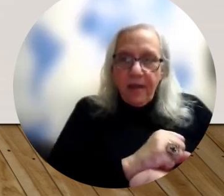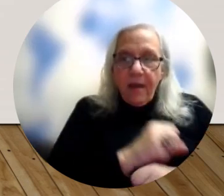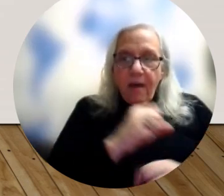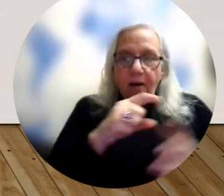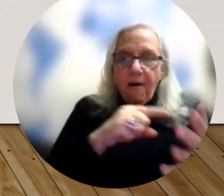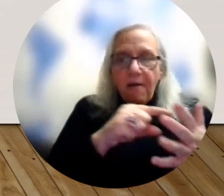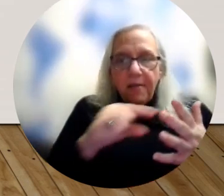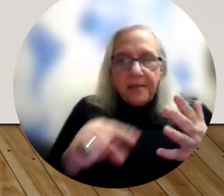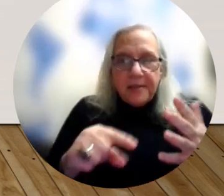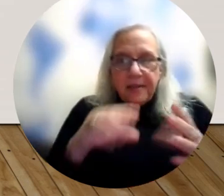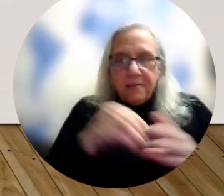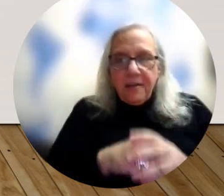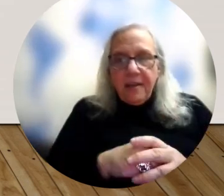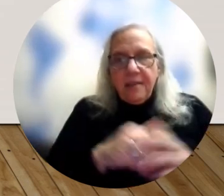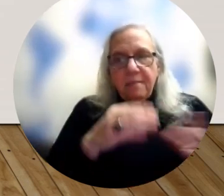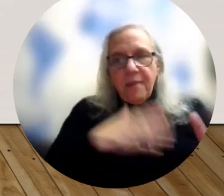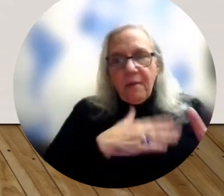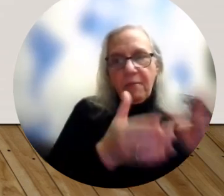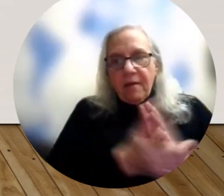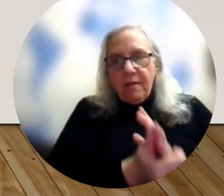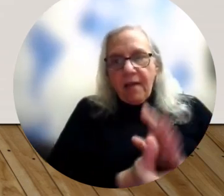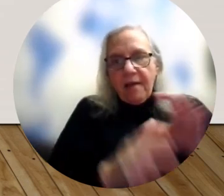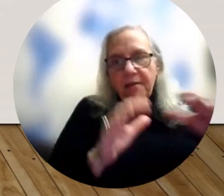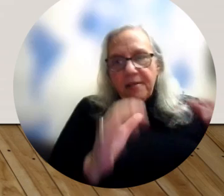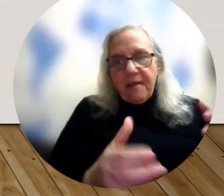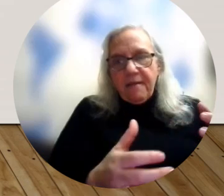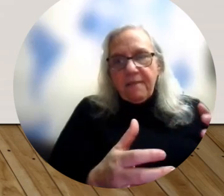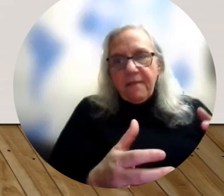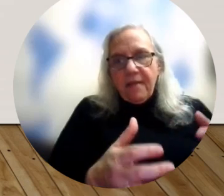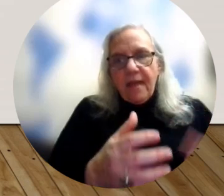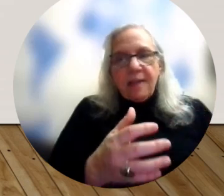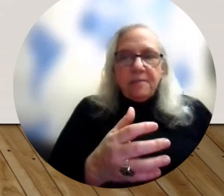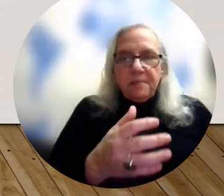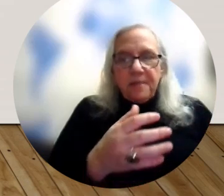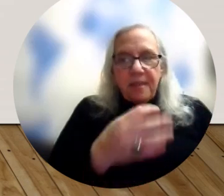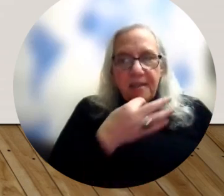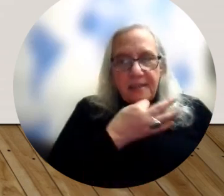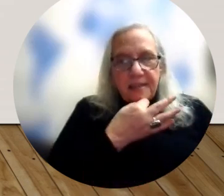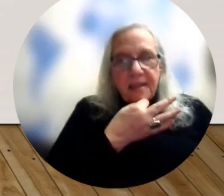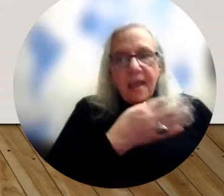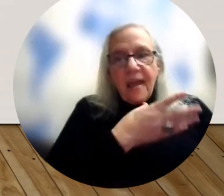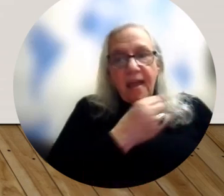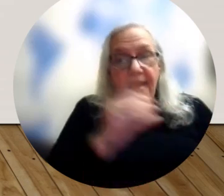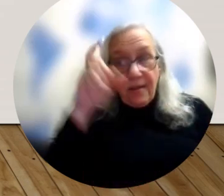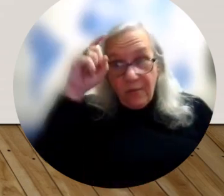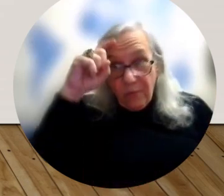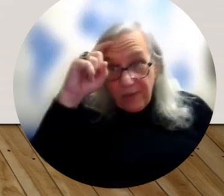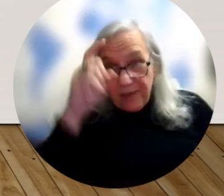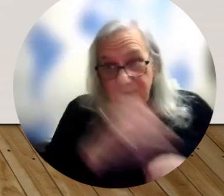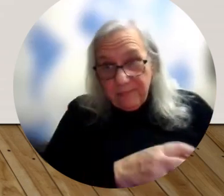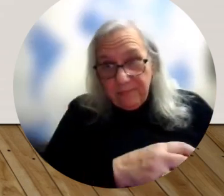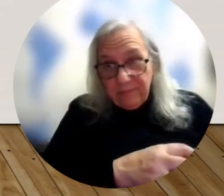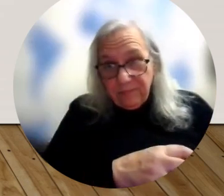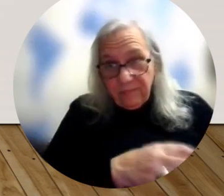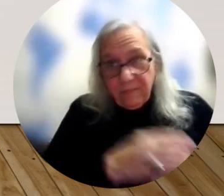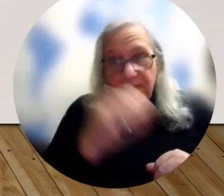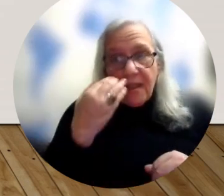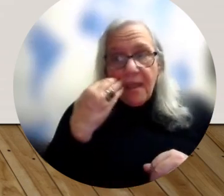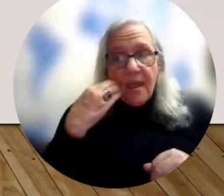work. All these things are in my wheelhouse of expertise and